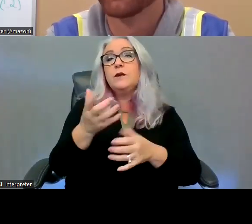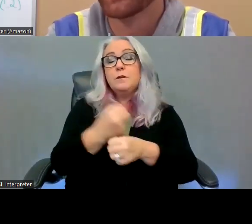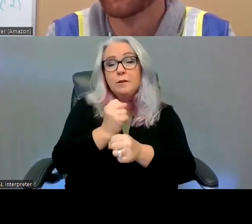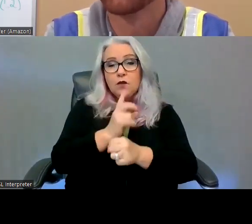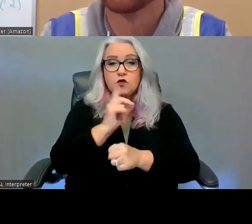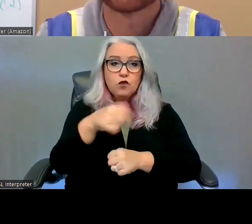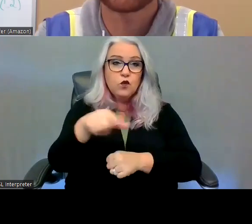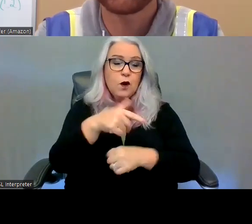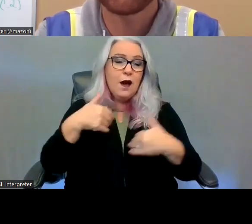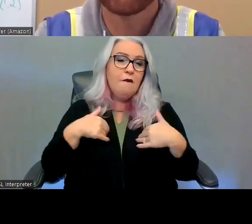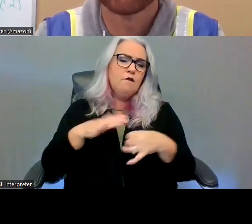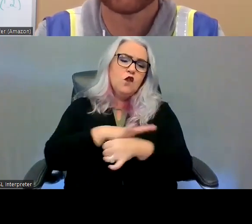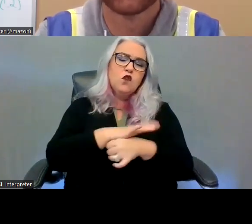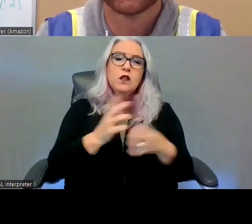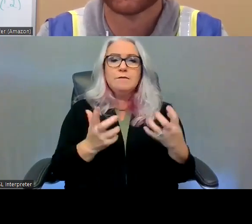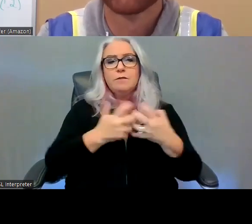for.